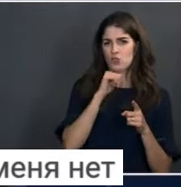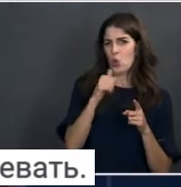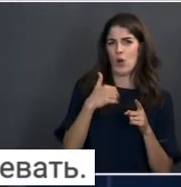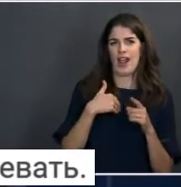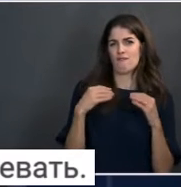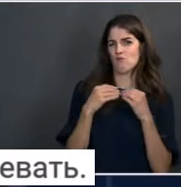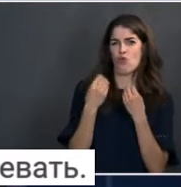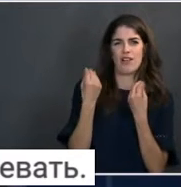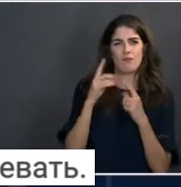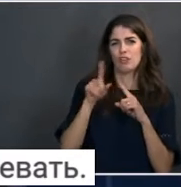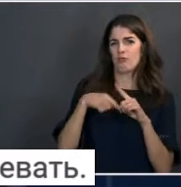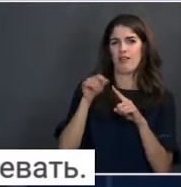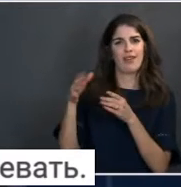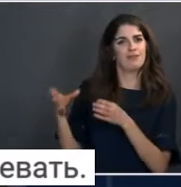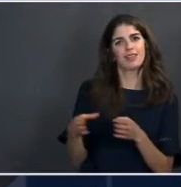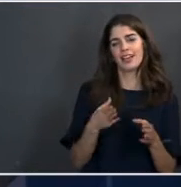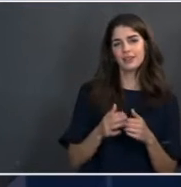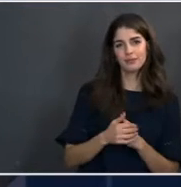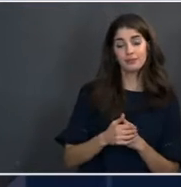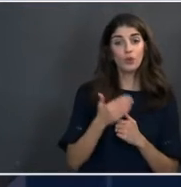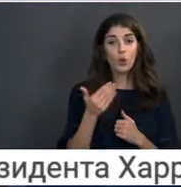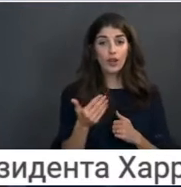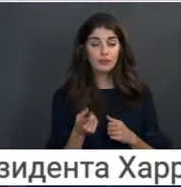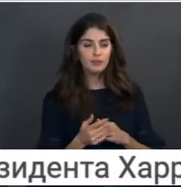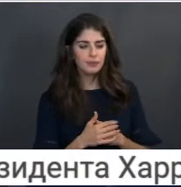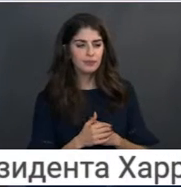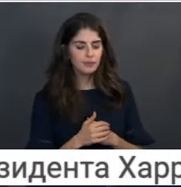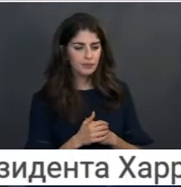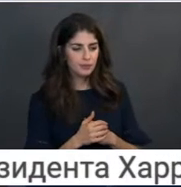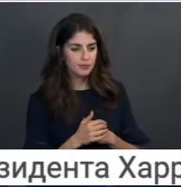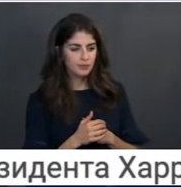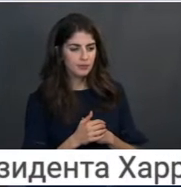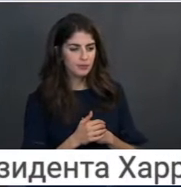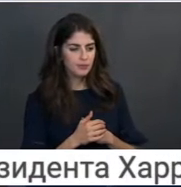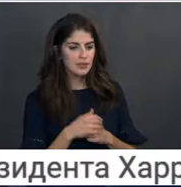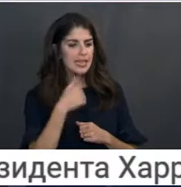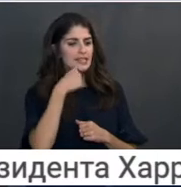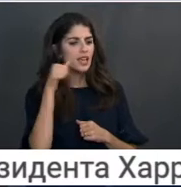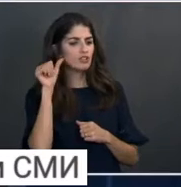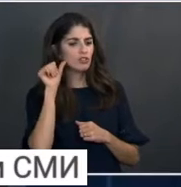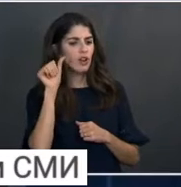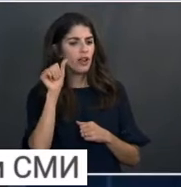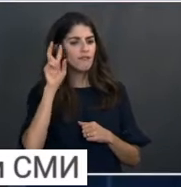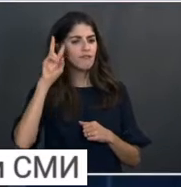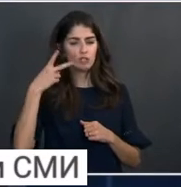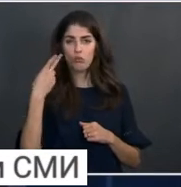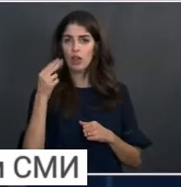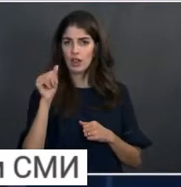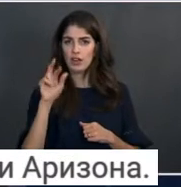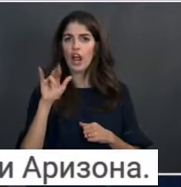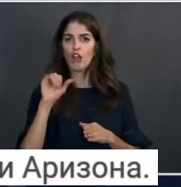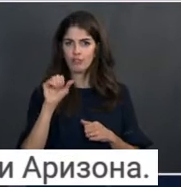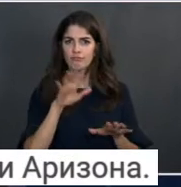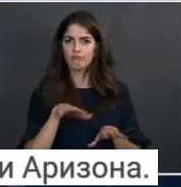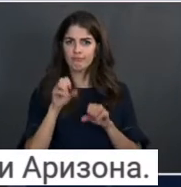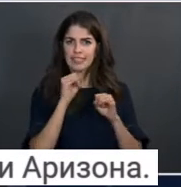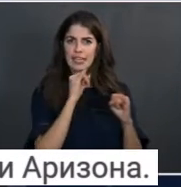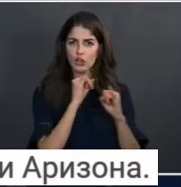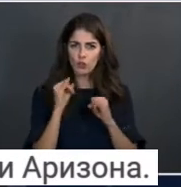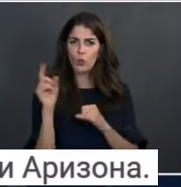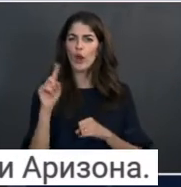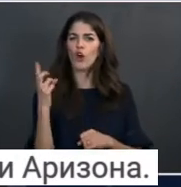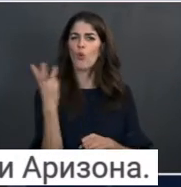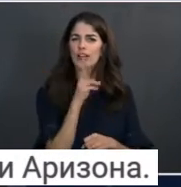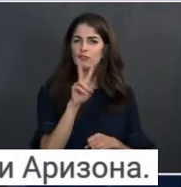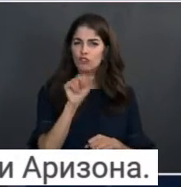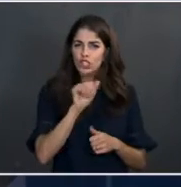on plans at this point in time. Go ahead. Yesterday we saw Vice President Harris do local media interviews in the states of West